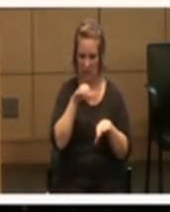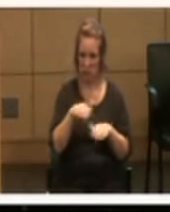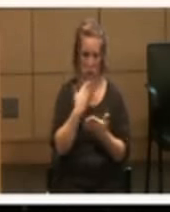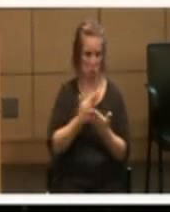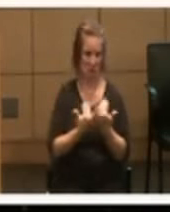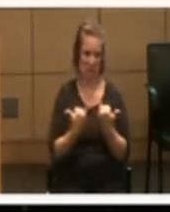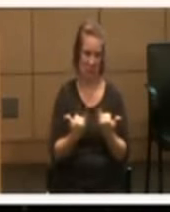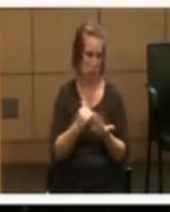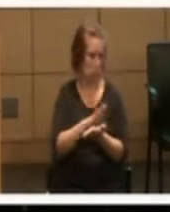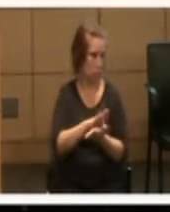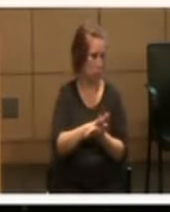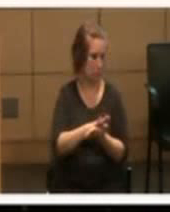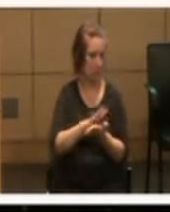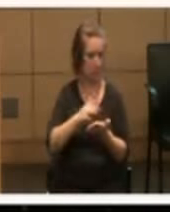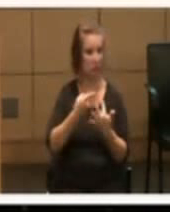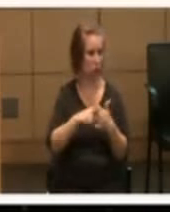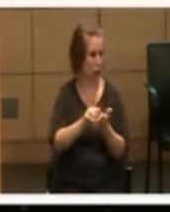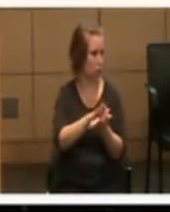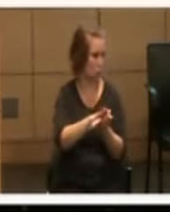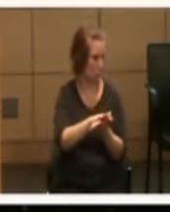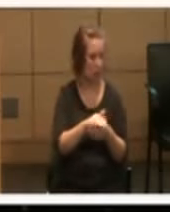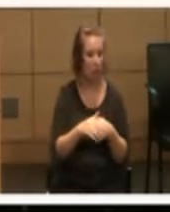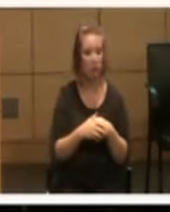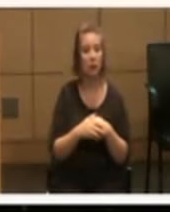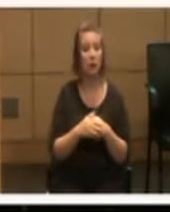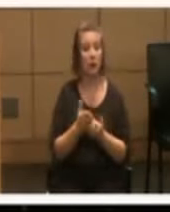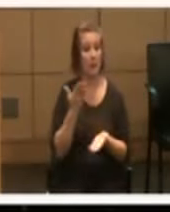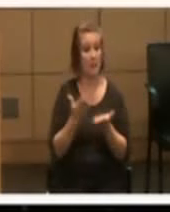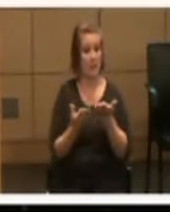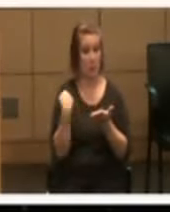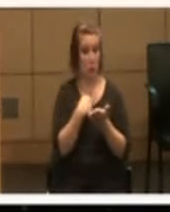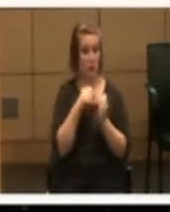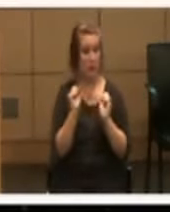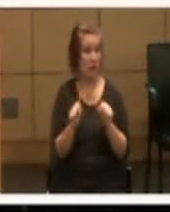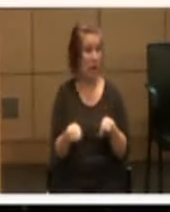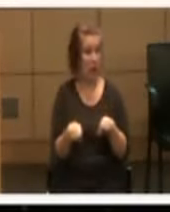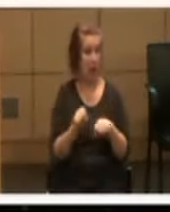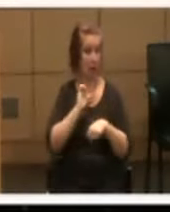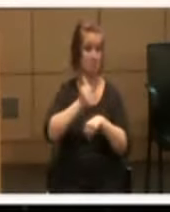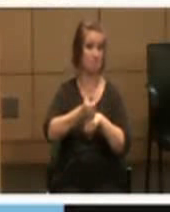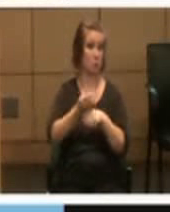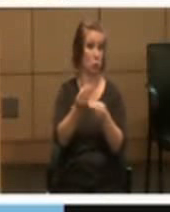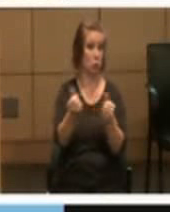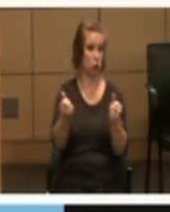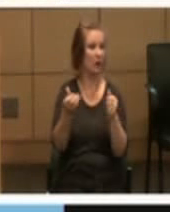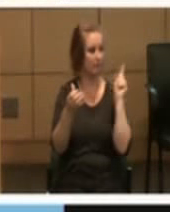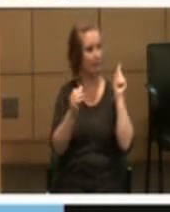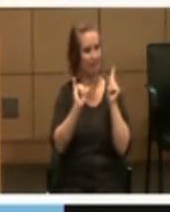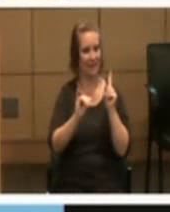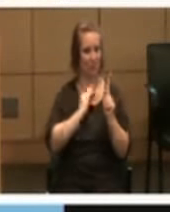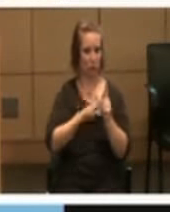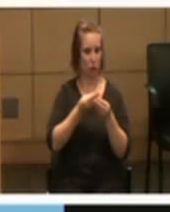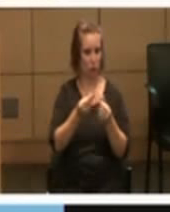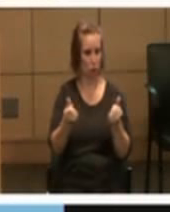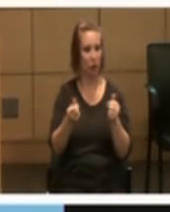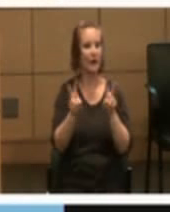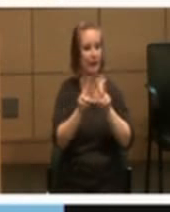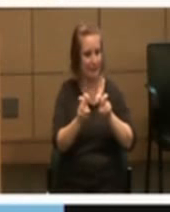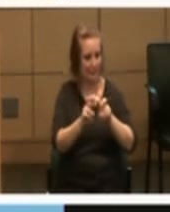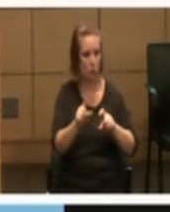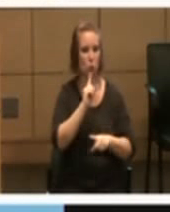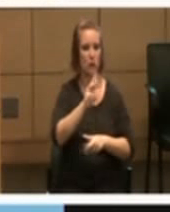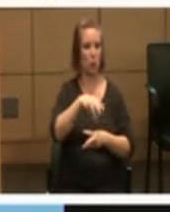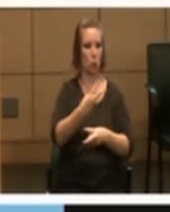in the school when she starts school, maybe we can have a solution, and maybe this is our solution, is assessing